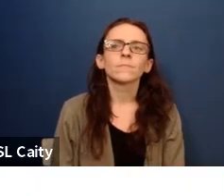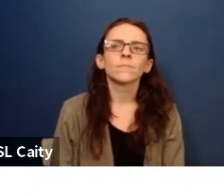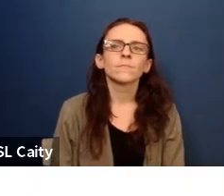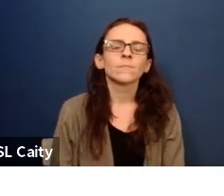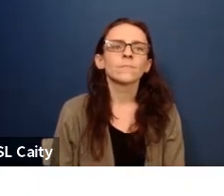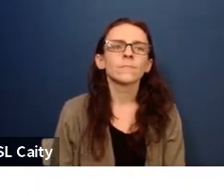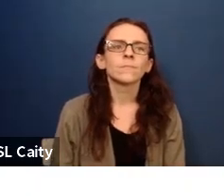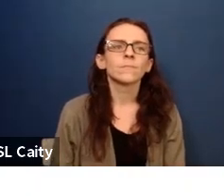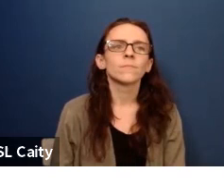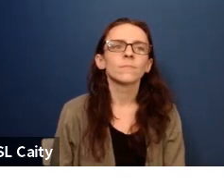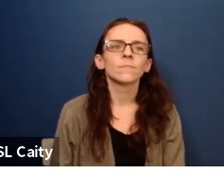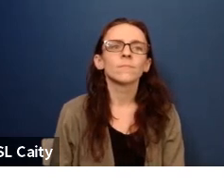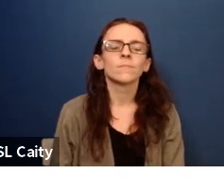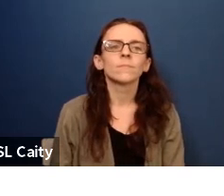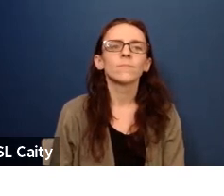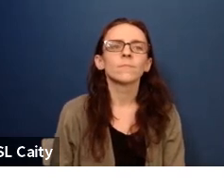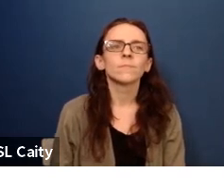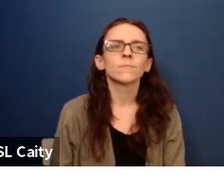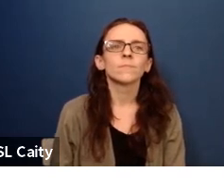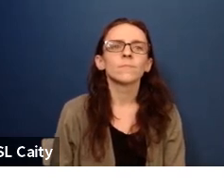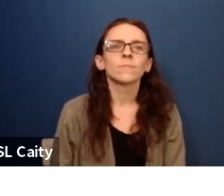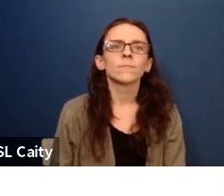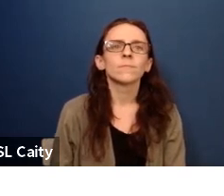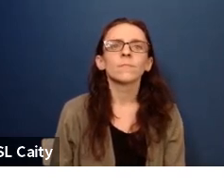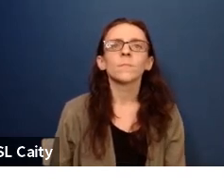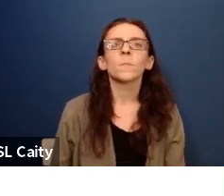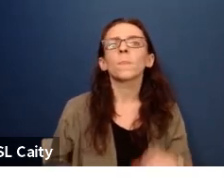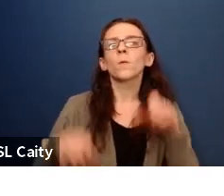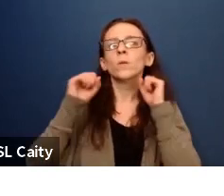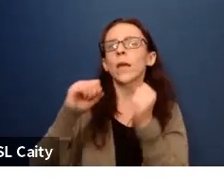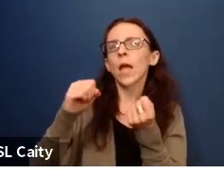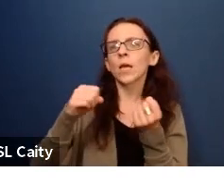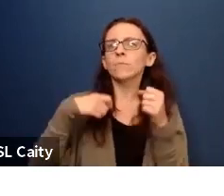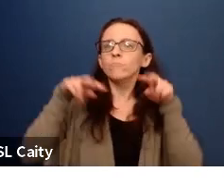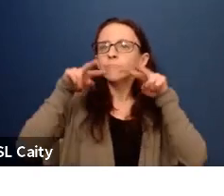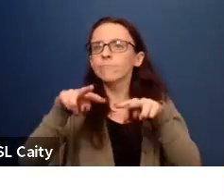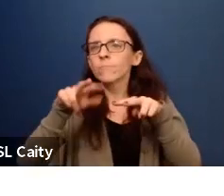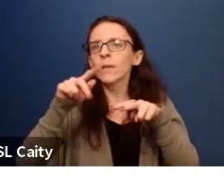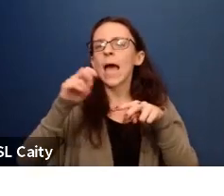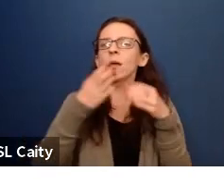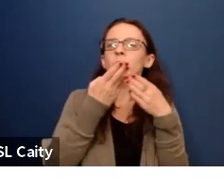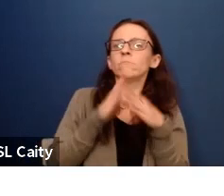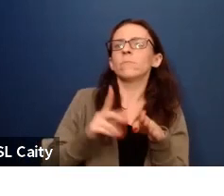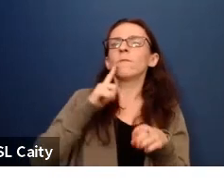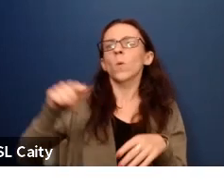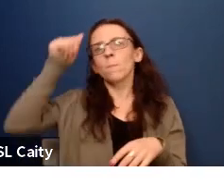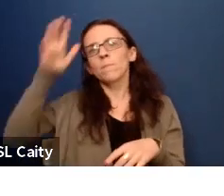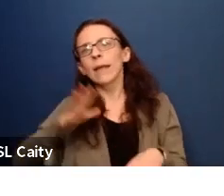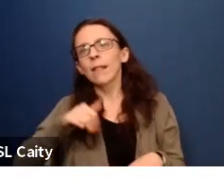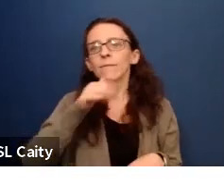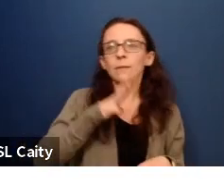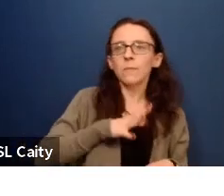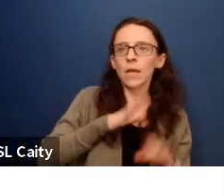Then go into male, female for each of the tier versions.